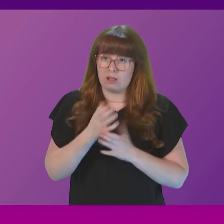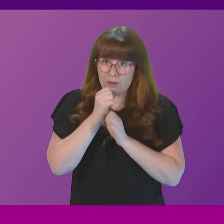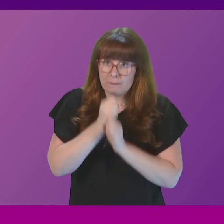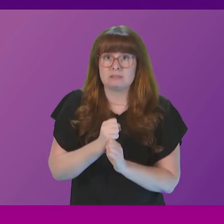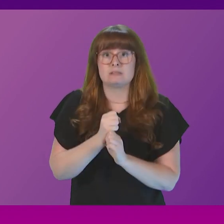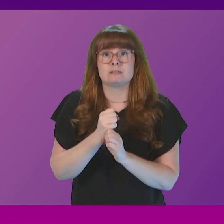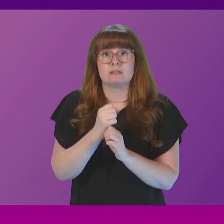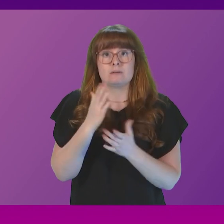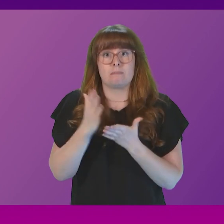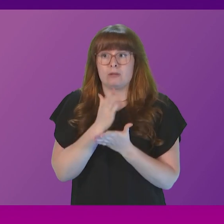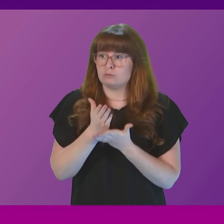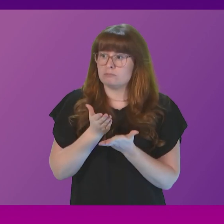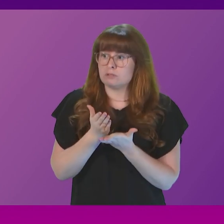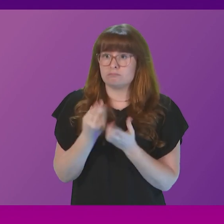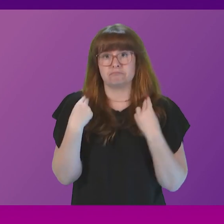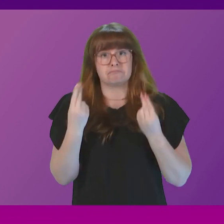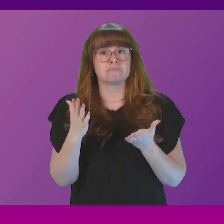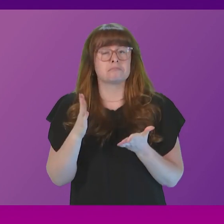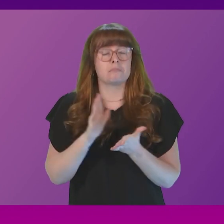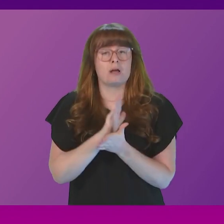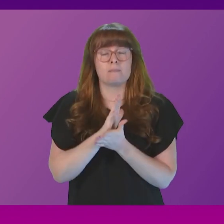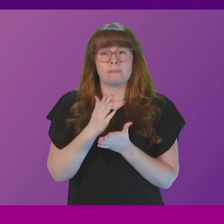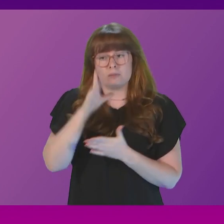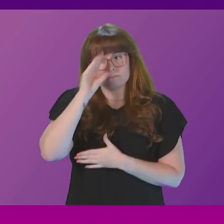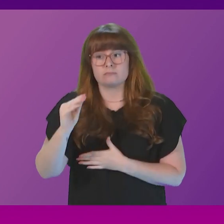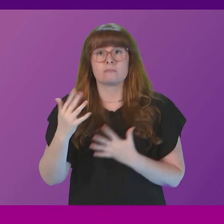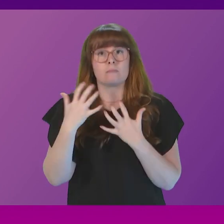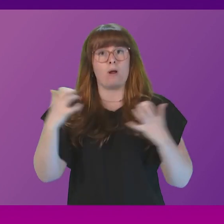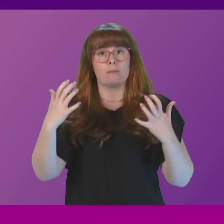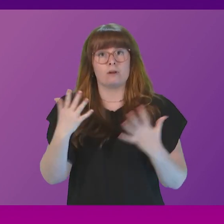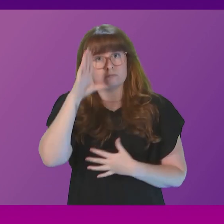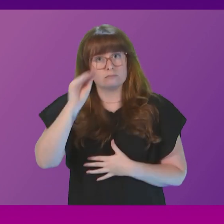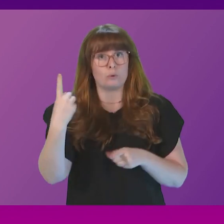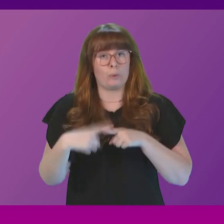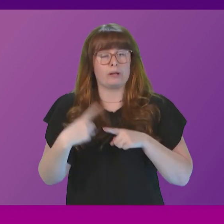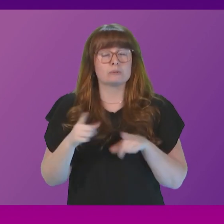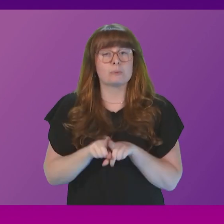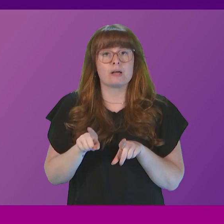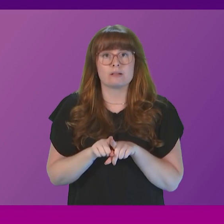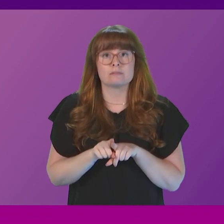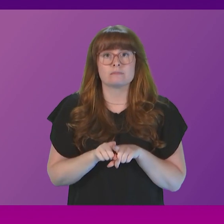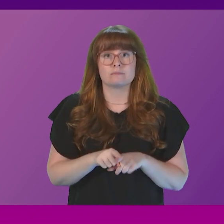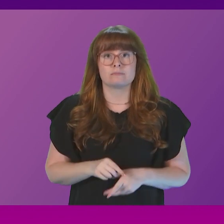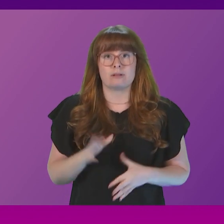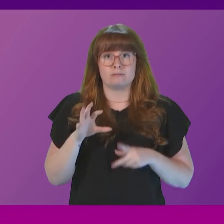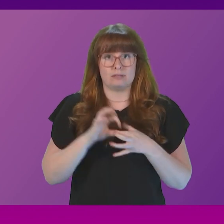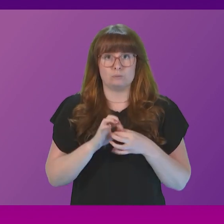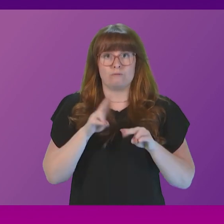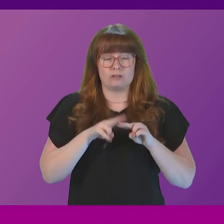being not just upfront and transparent, but making sure that Parliament is notified as soon as we possibly can on really important developments in relation to